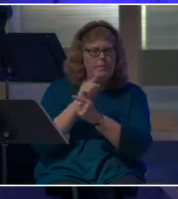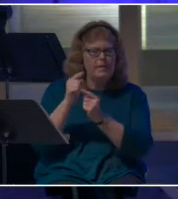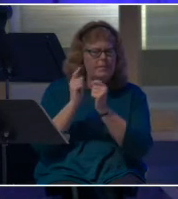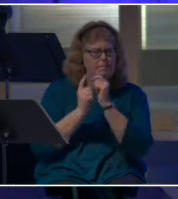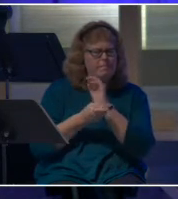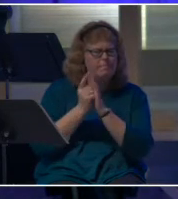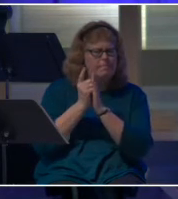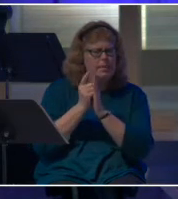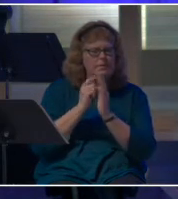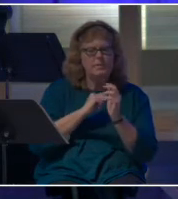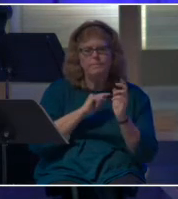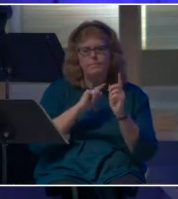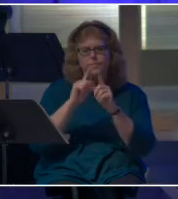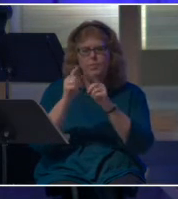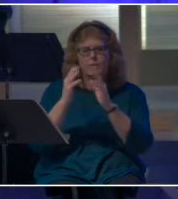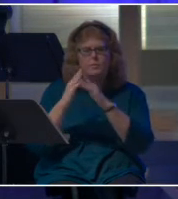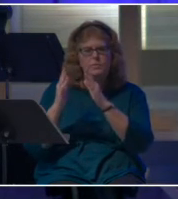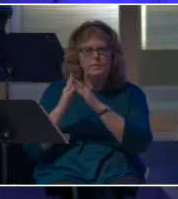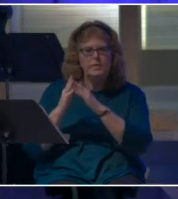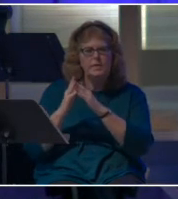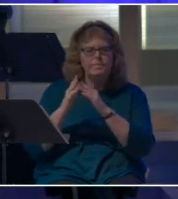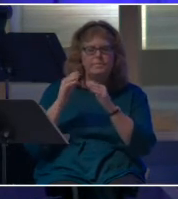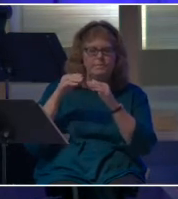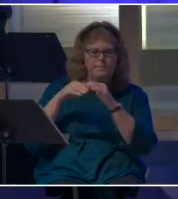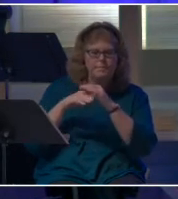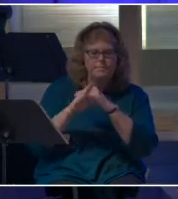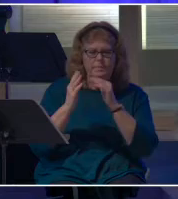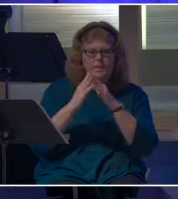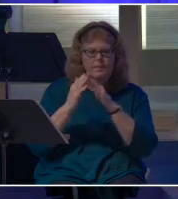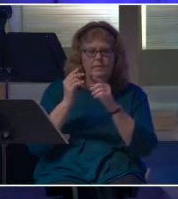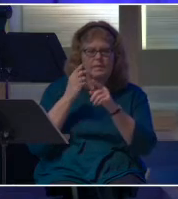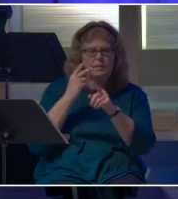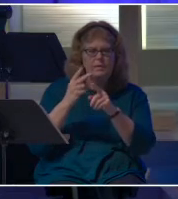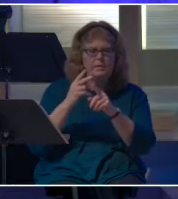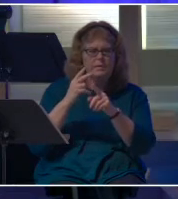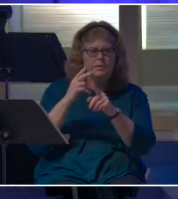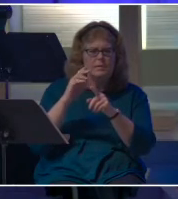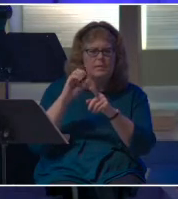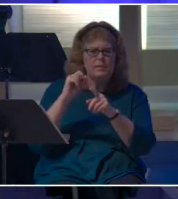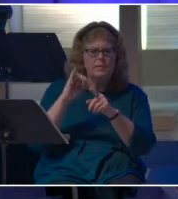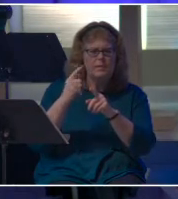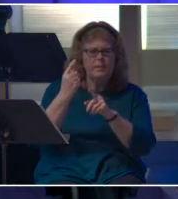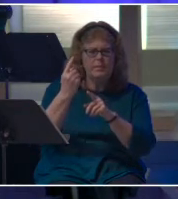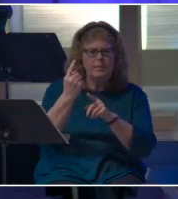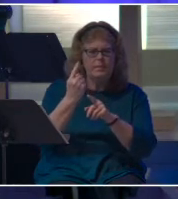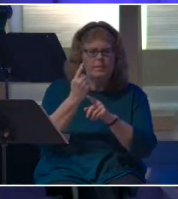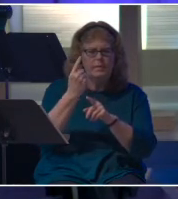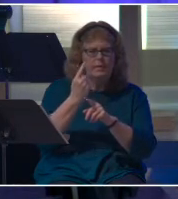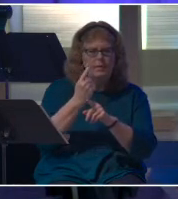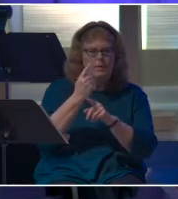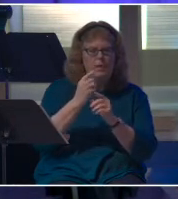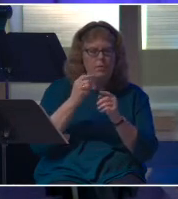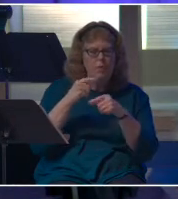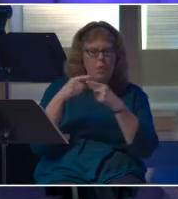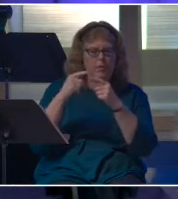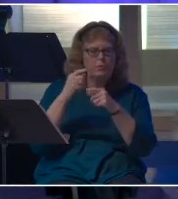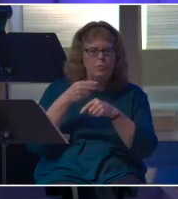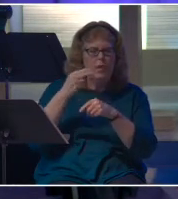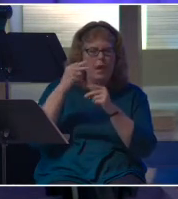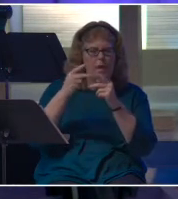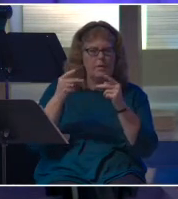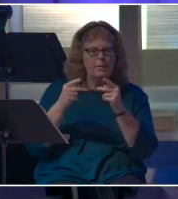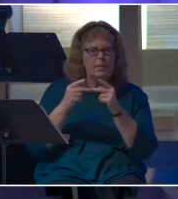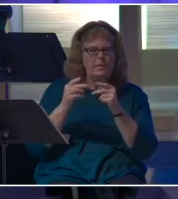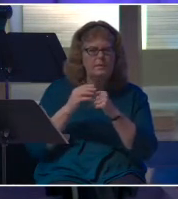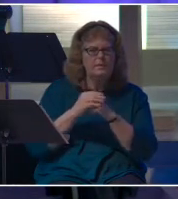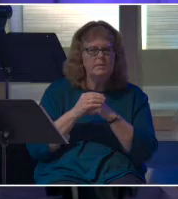immediately. So they went up to the city. As they were entering the city, they saw Samuel coming out toward them on his way up to the high place. Let's pause